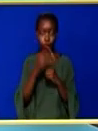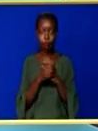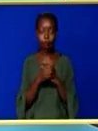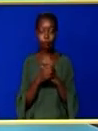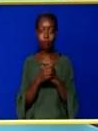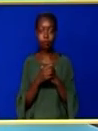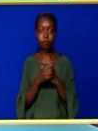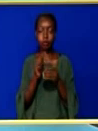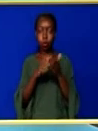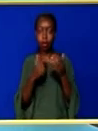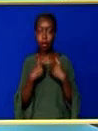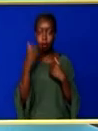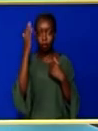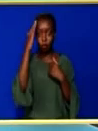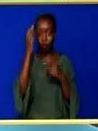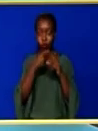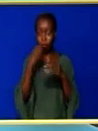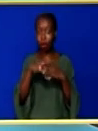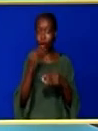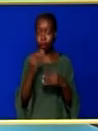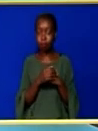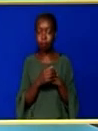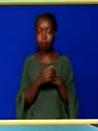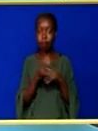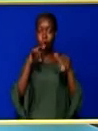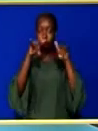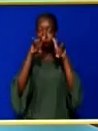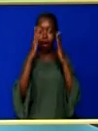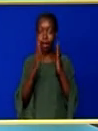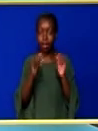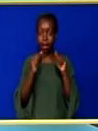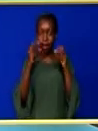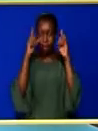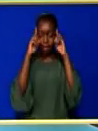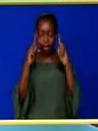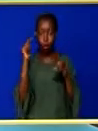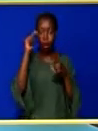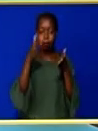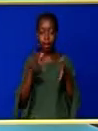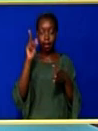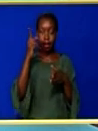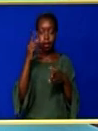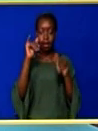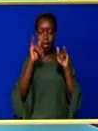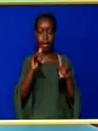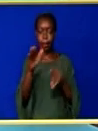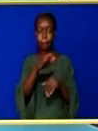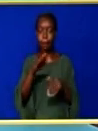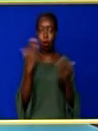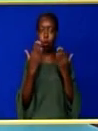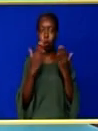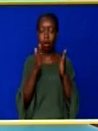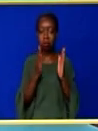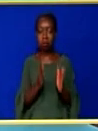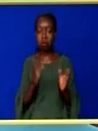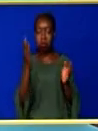gathered outside there. A foreigner can decide to come to Kenya, stays in a place there whereby nobody knows where